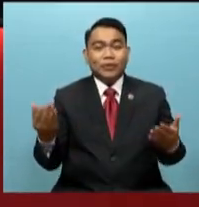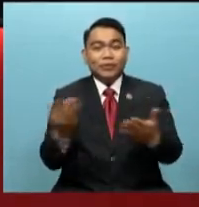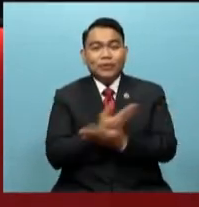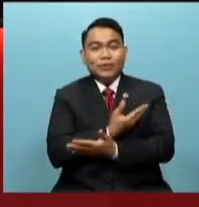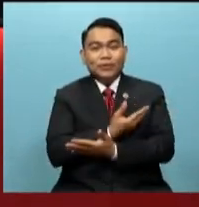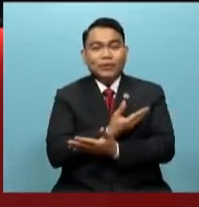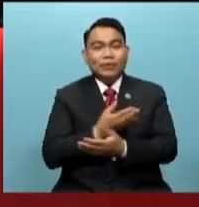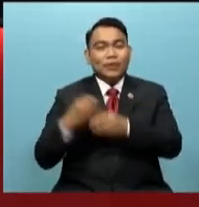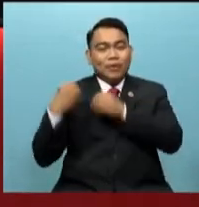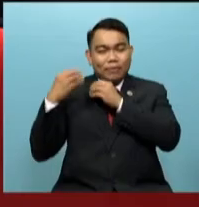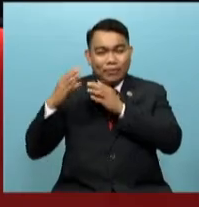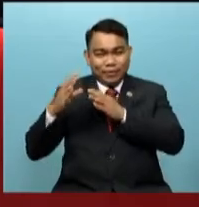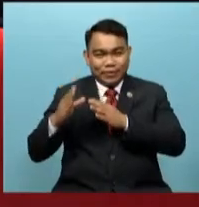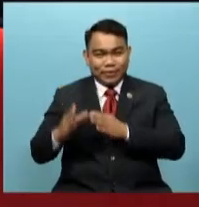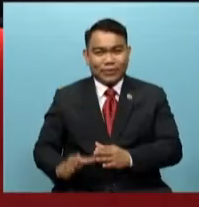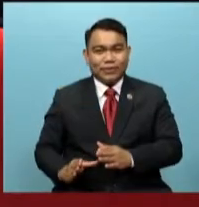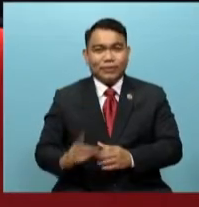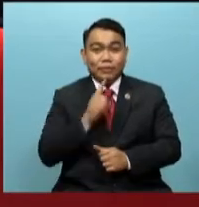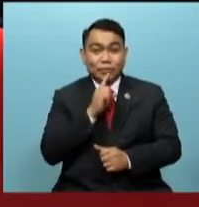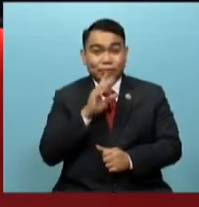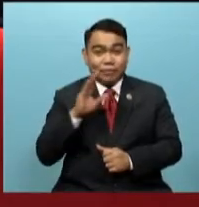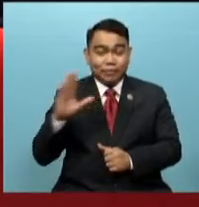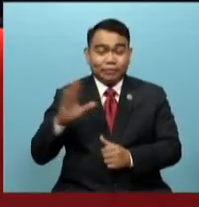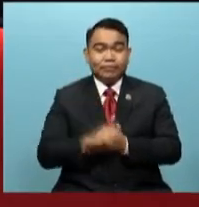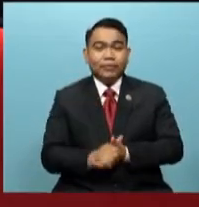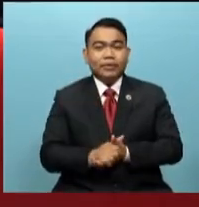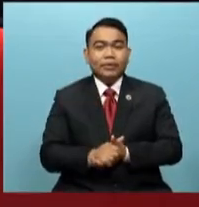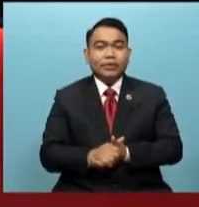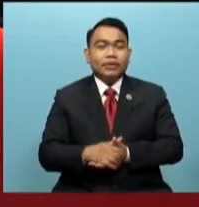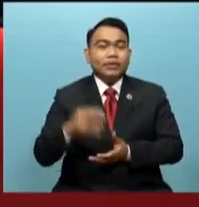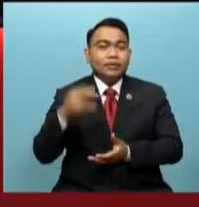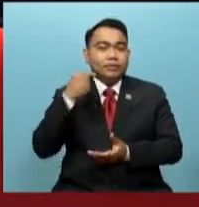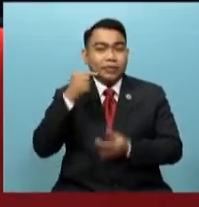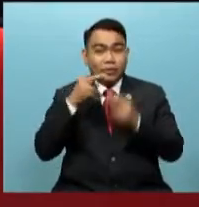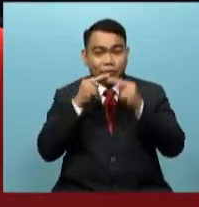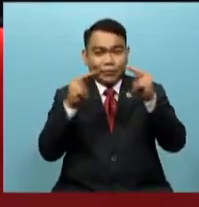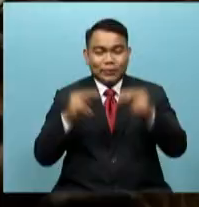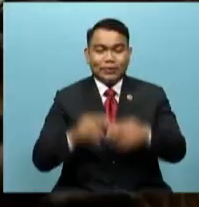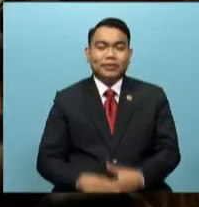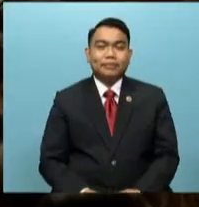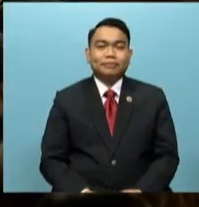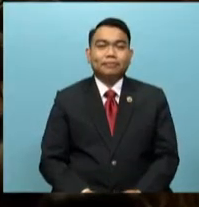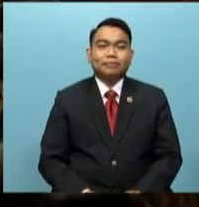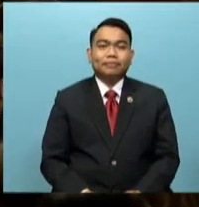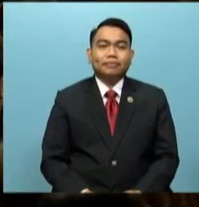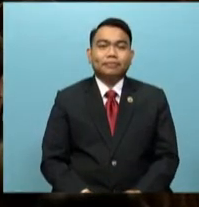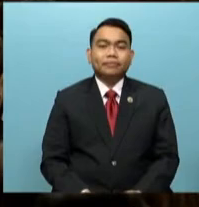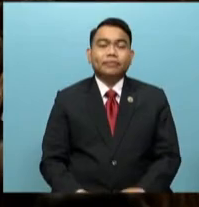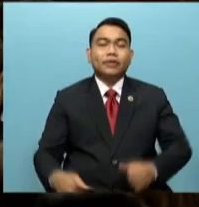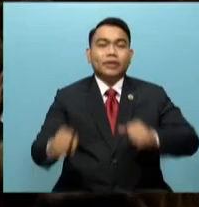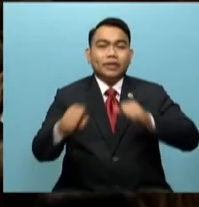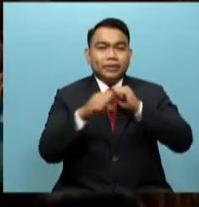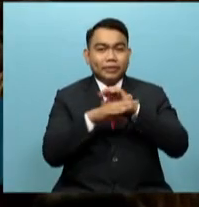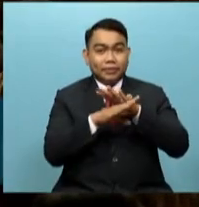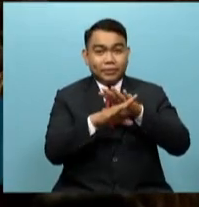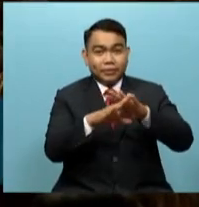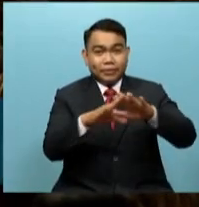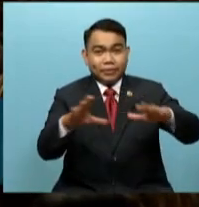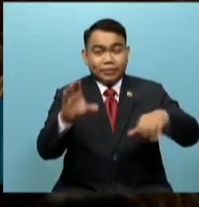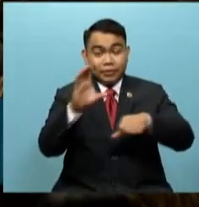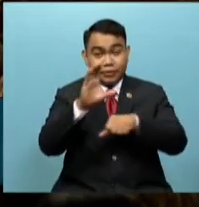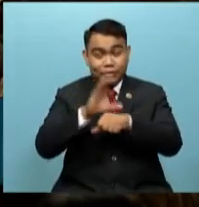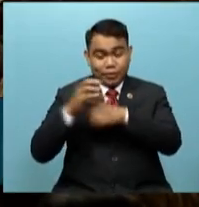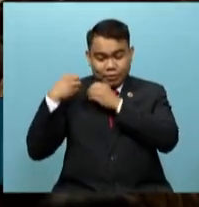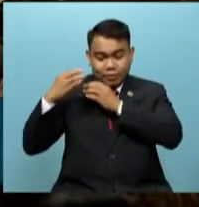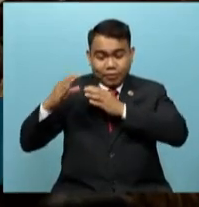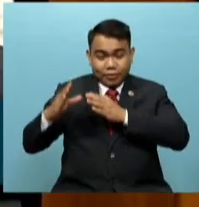oath during the holy occasions. Sister Jenilyn Guanzon reports. The expansion of church officers in